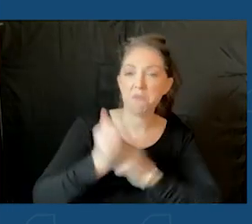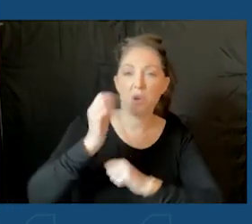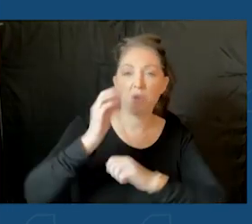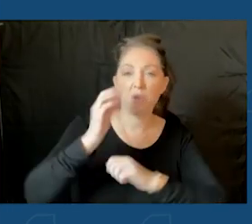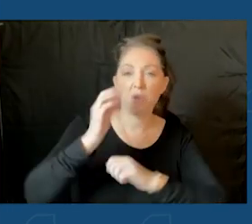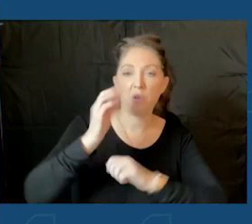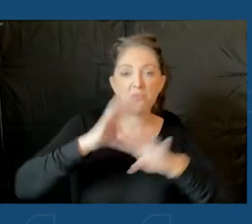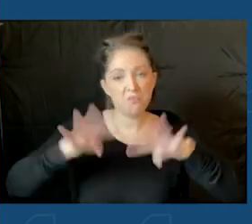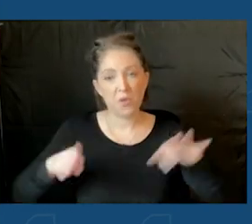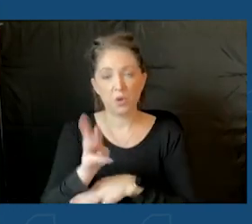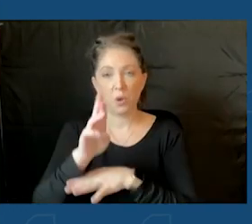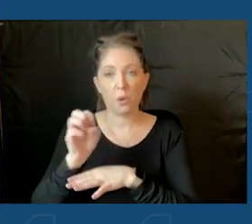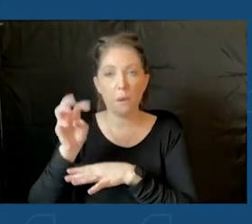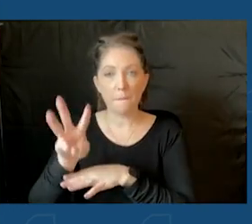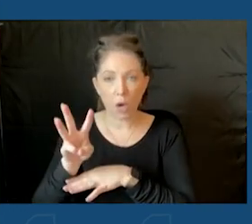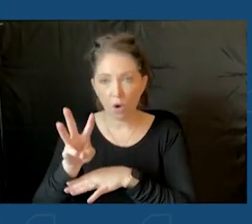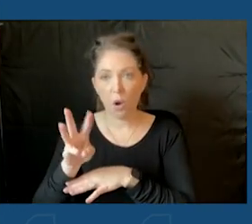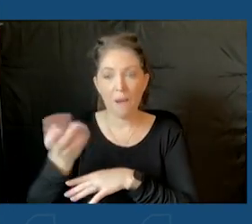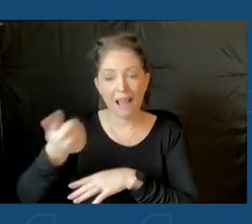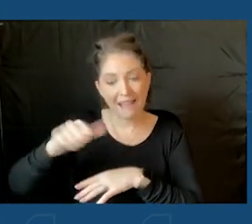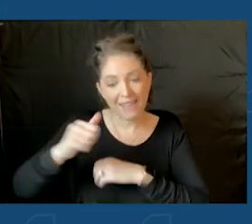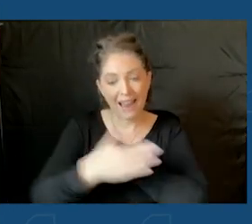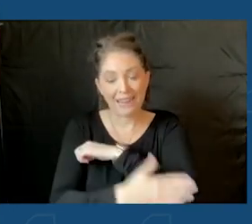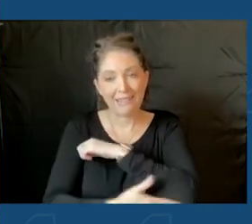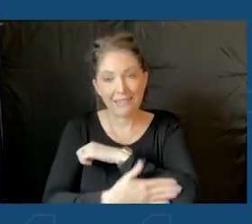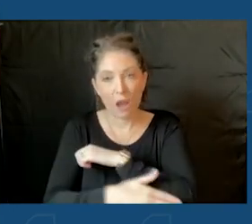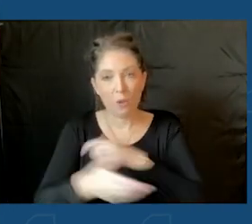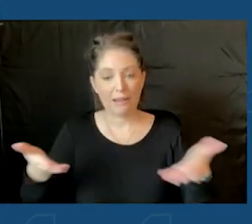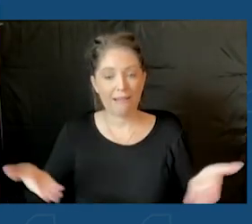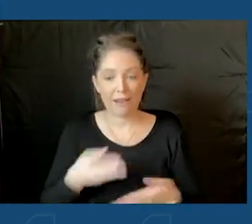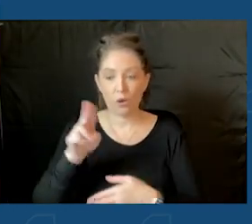these United States of America.